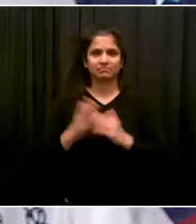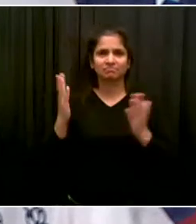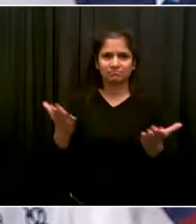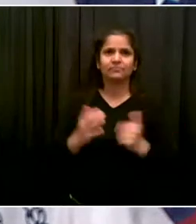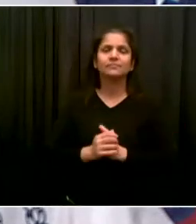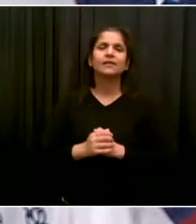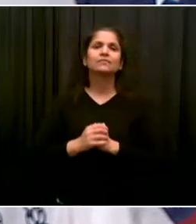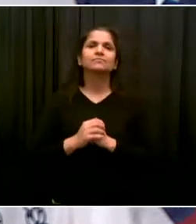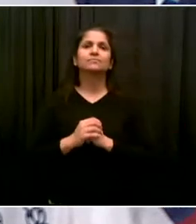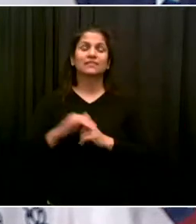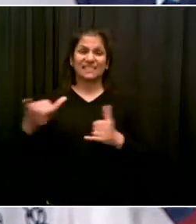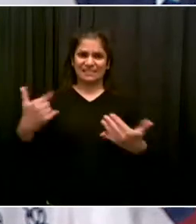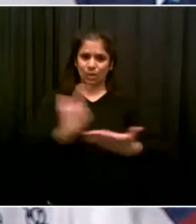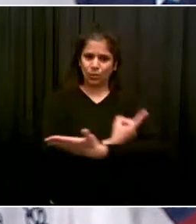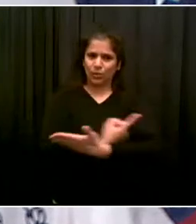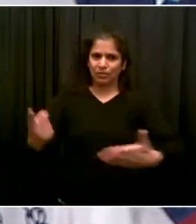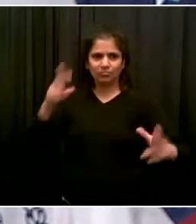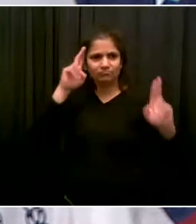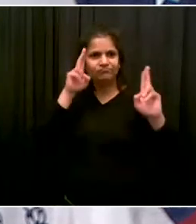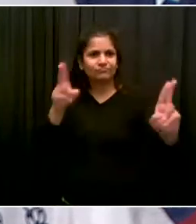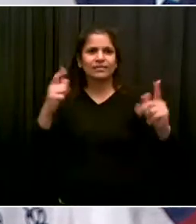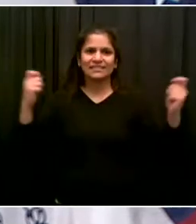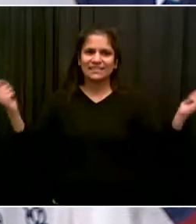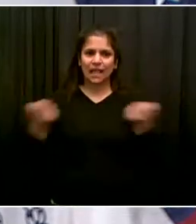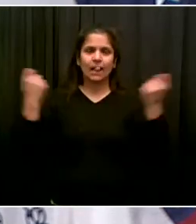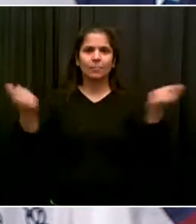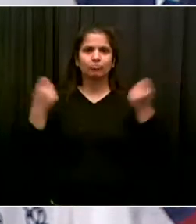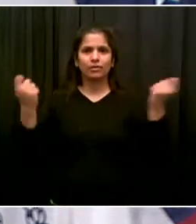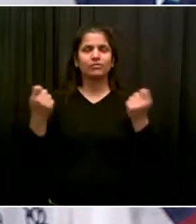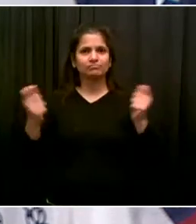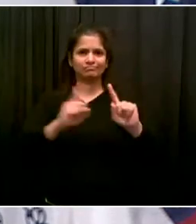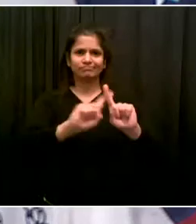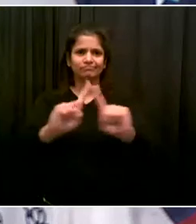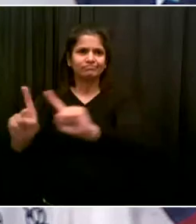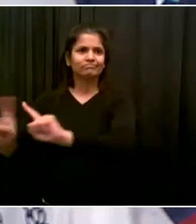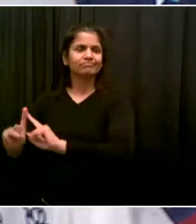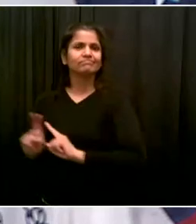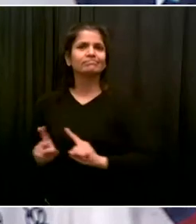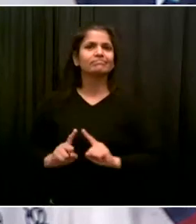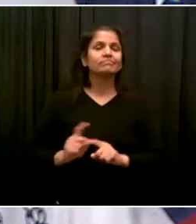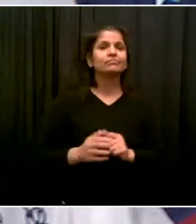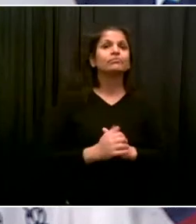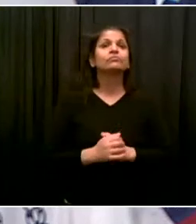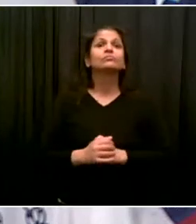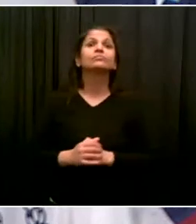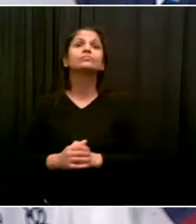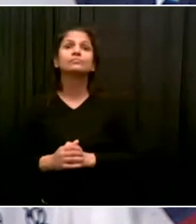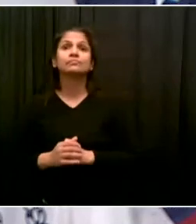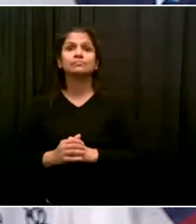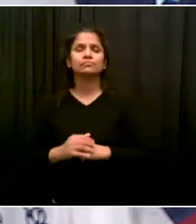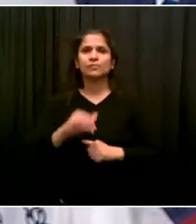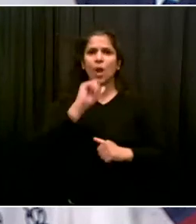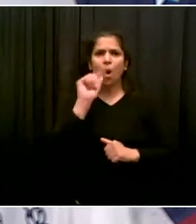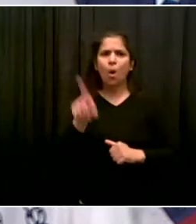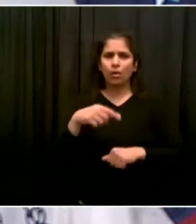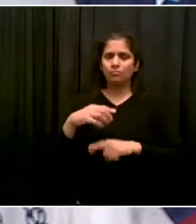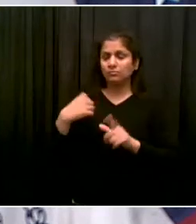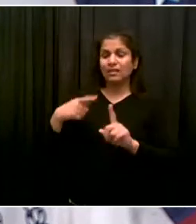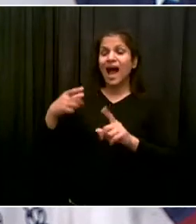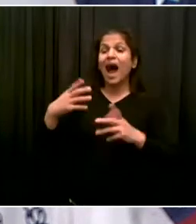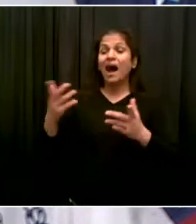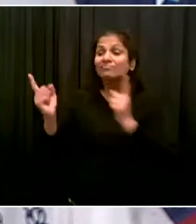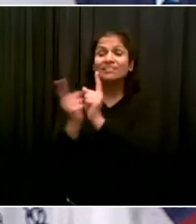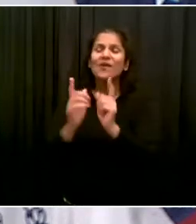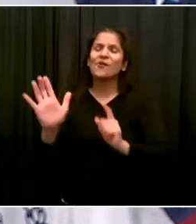be doing a week-long series of celebrations and virtual events sharing stories of the immigrant experience. And we